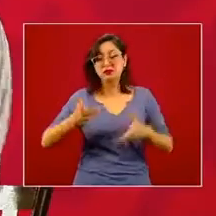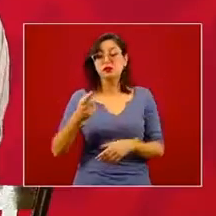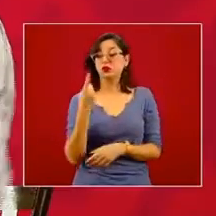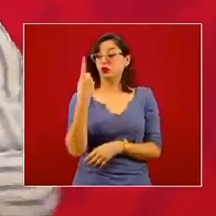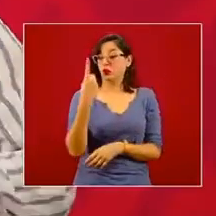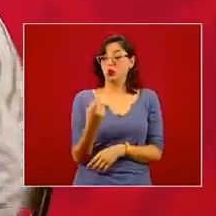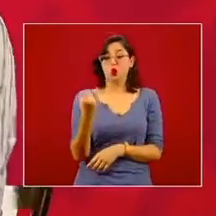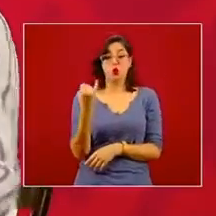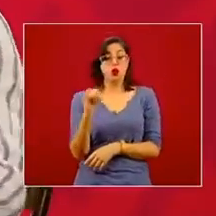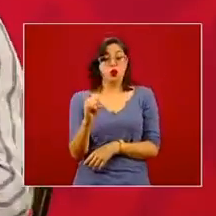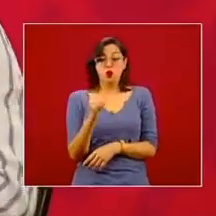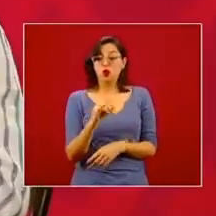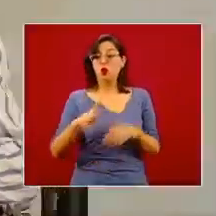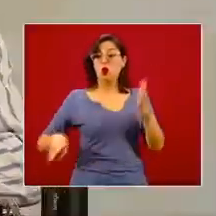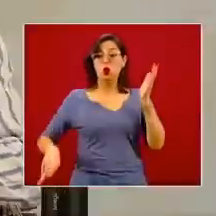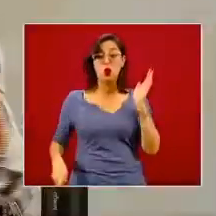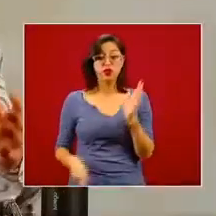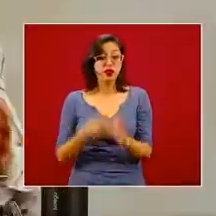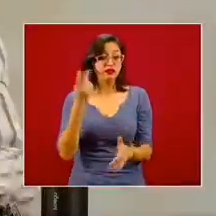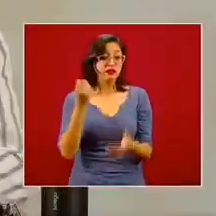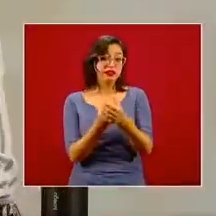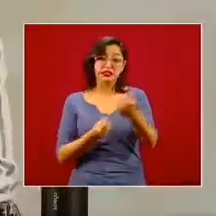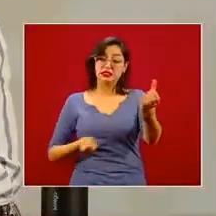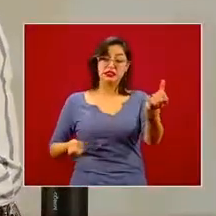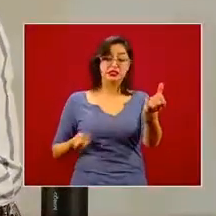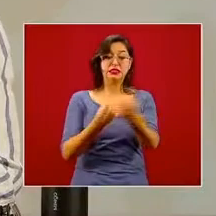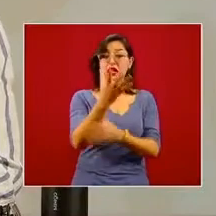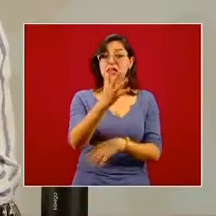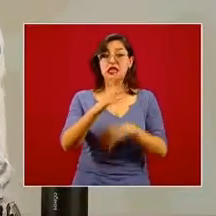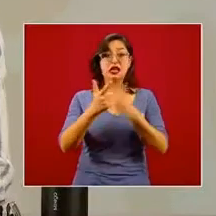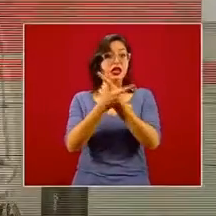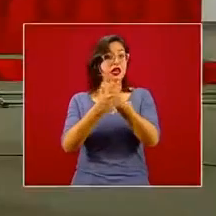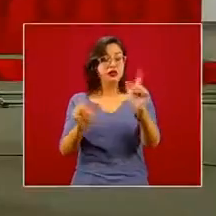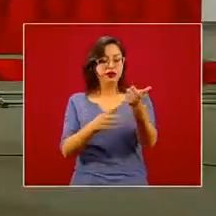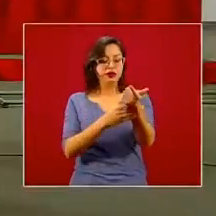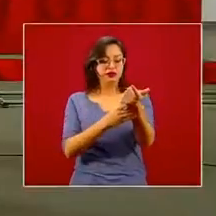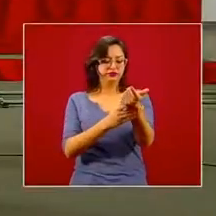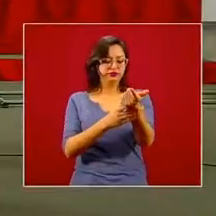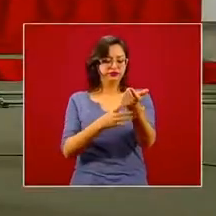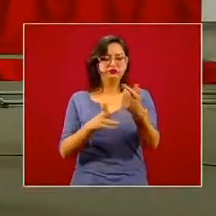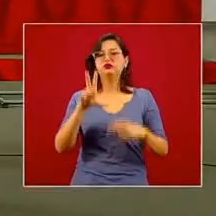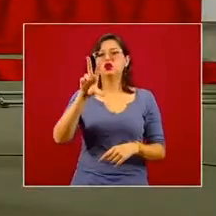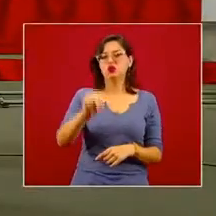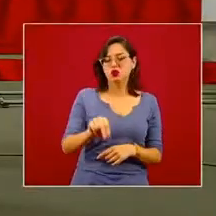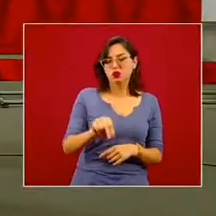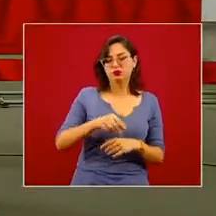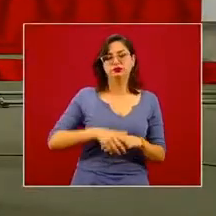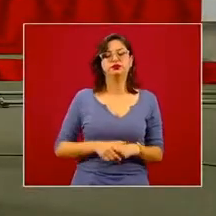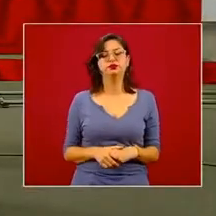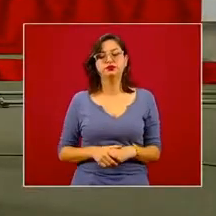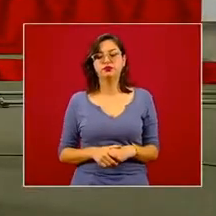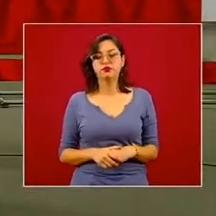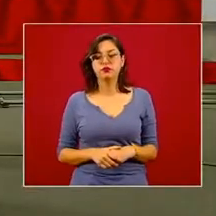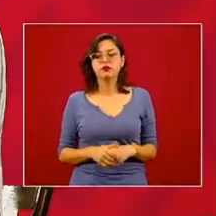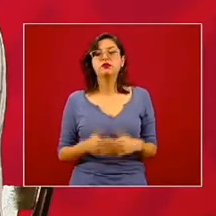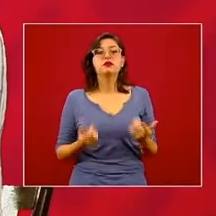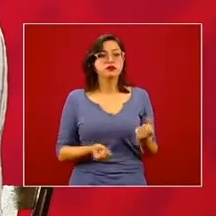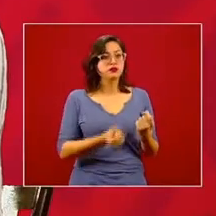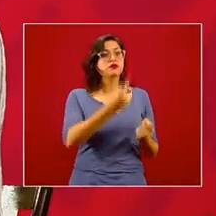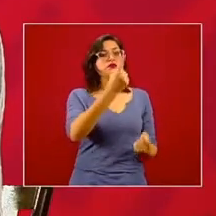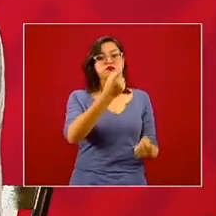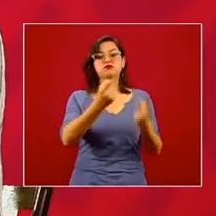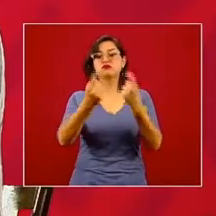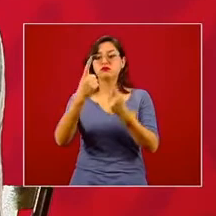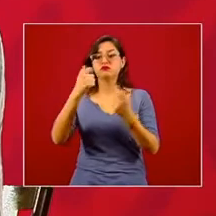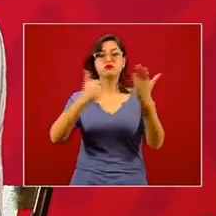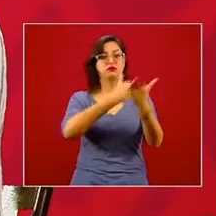country, won't go back to be the way it was. June 1st doesn't mean that we are going to